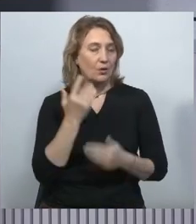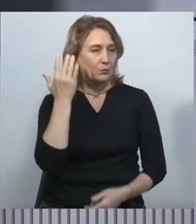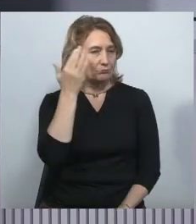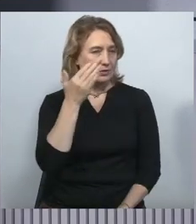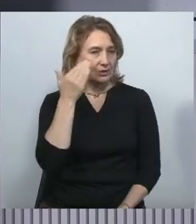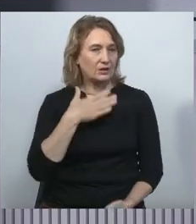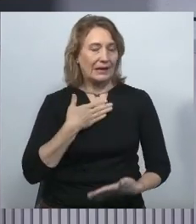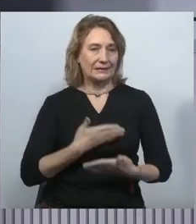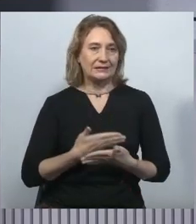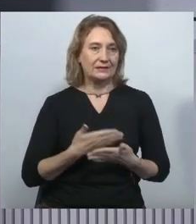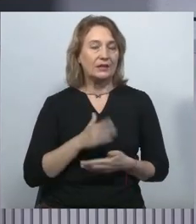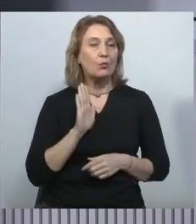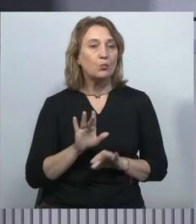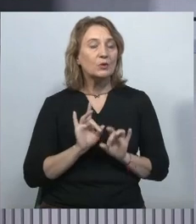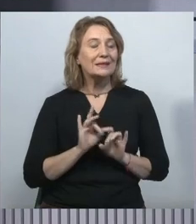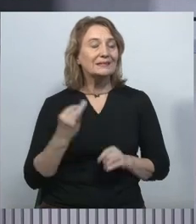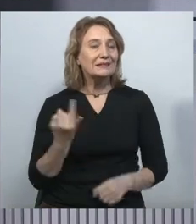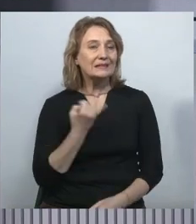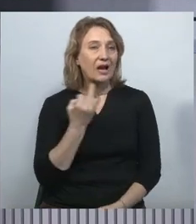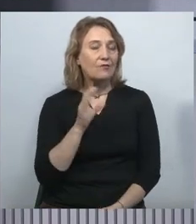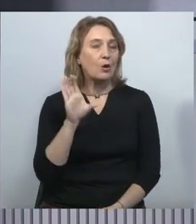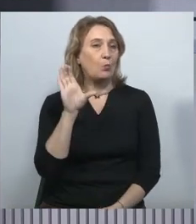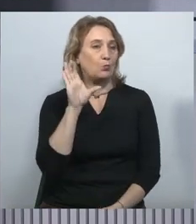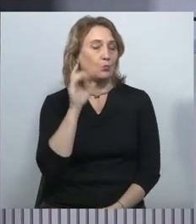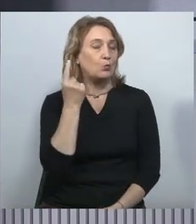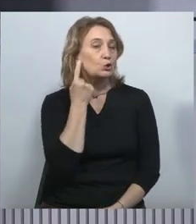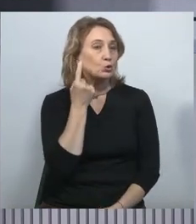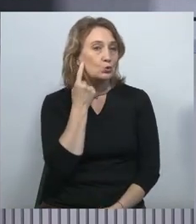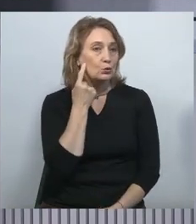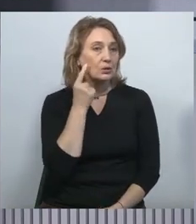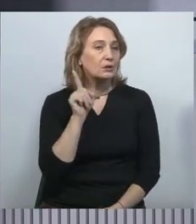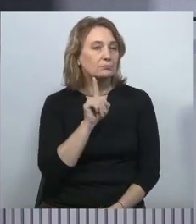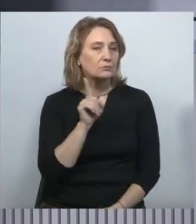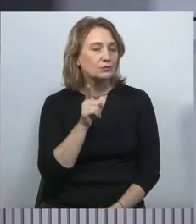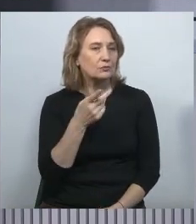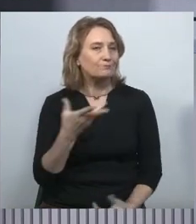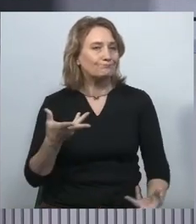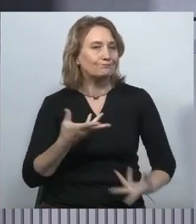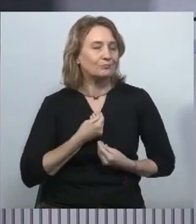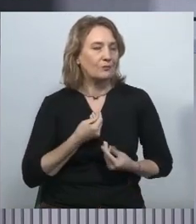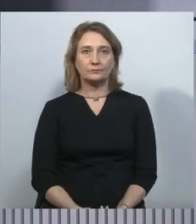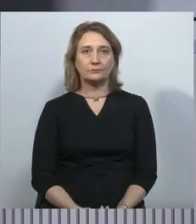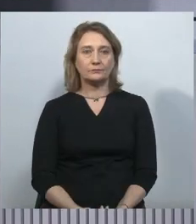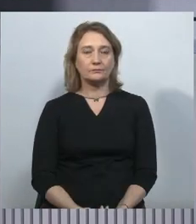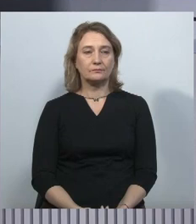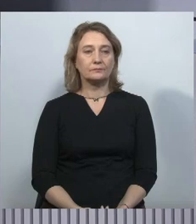and his idea much better, and it will be interesting to hear what motivated him.